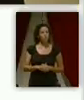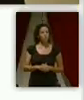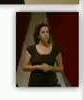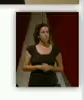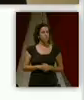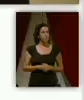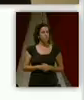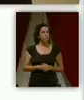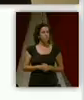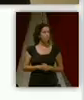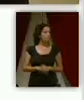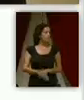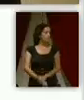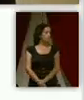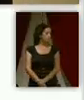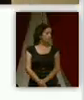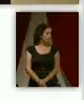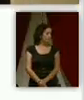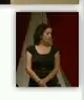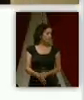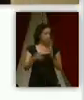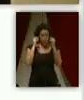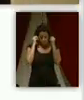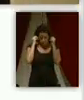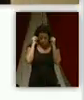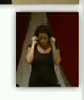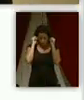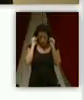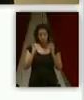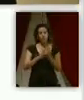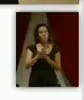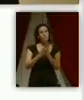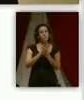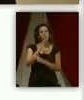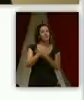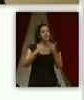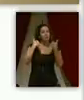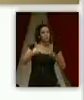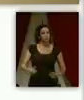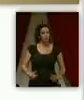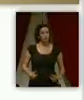intelligence to devices, I don't know why they do it.